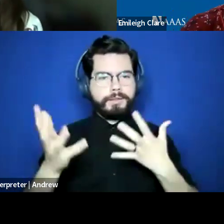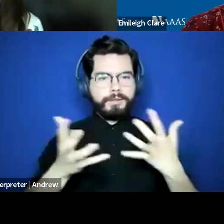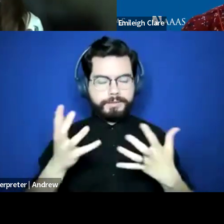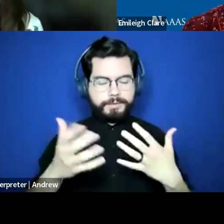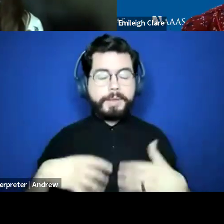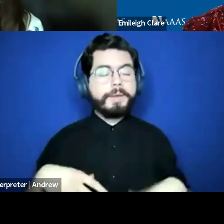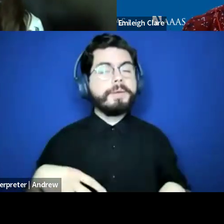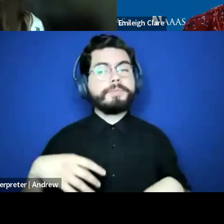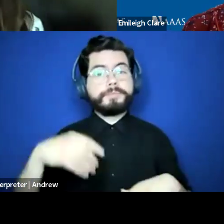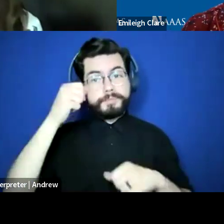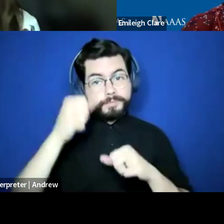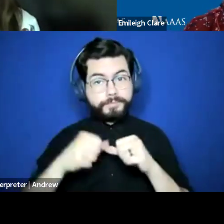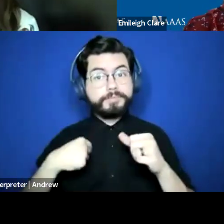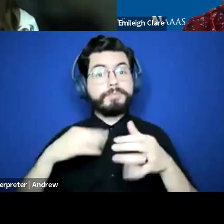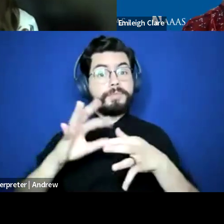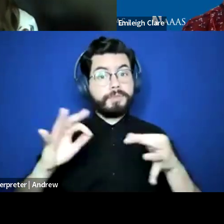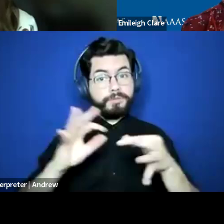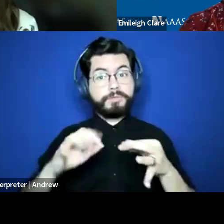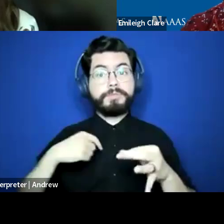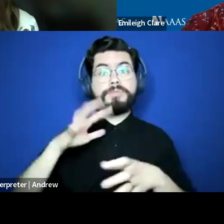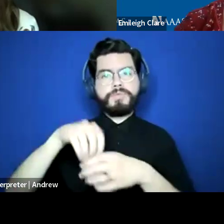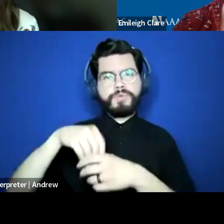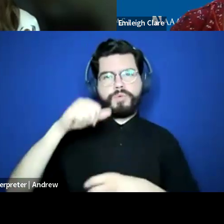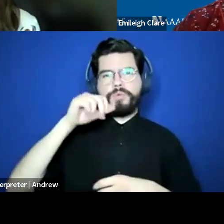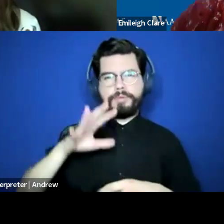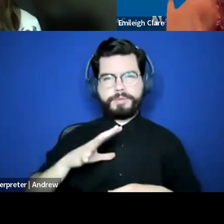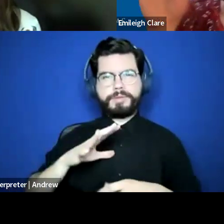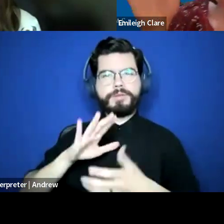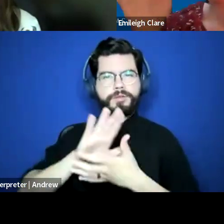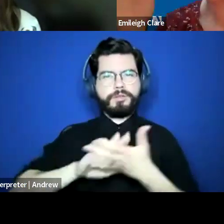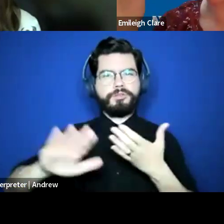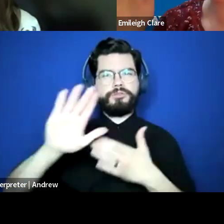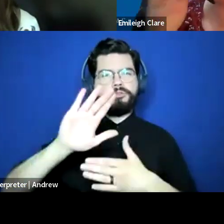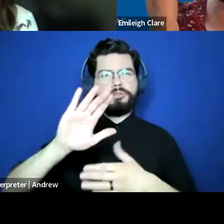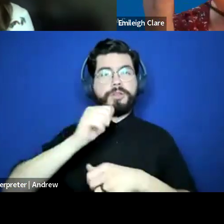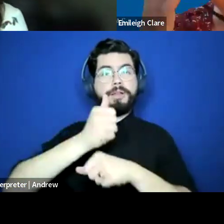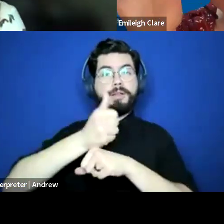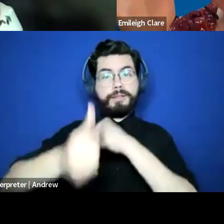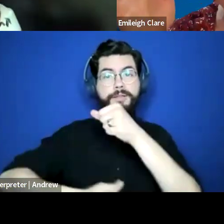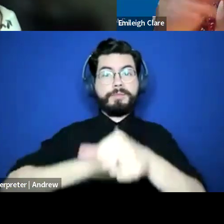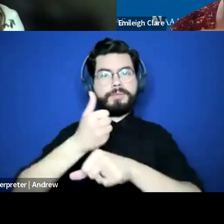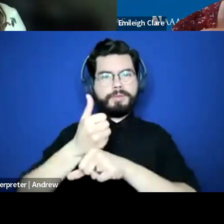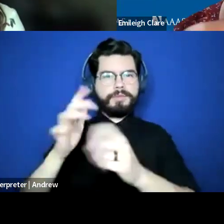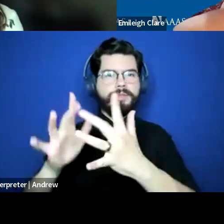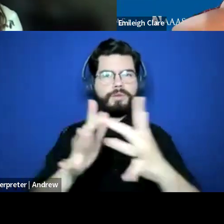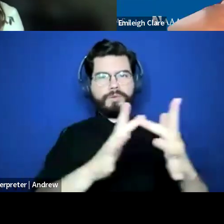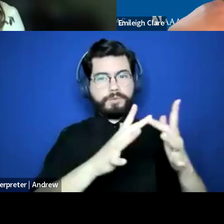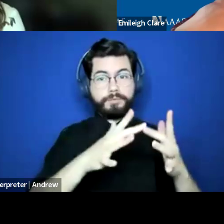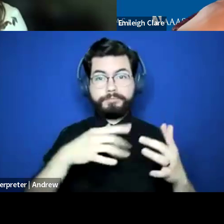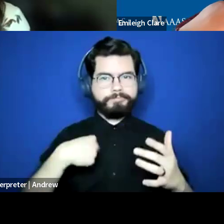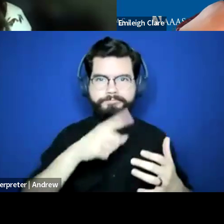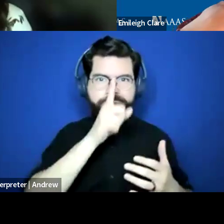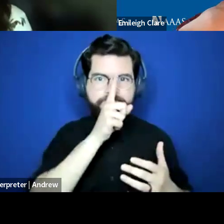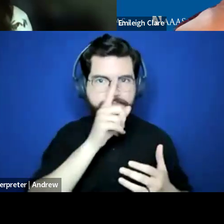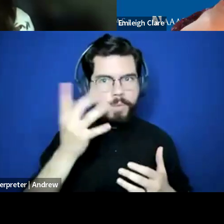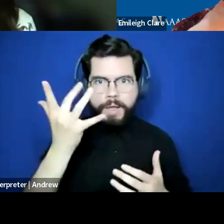I mentioned being a part of a women's college alumni network earlier, and I didn't even say why. I'm so apologies on that.